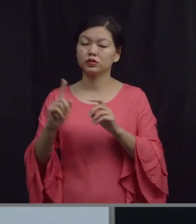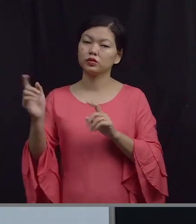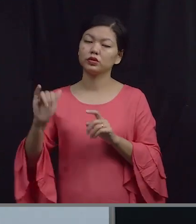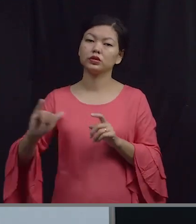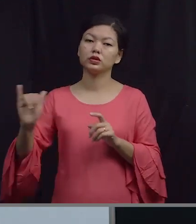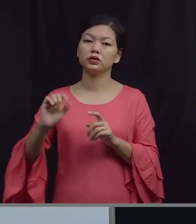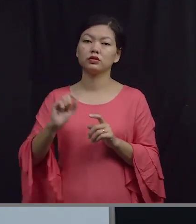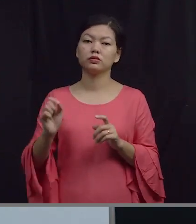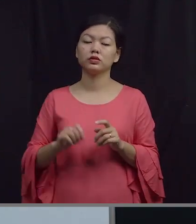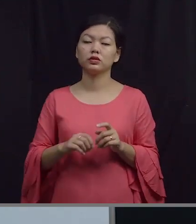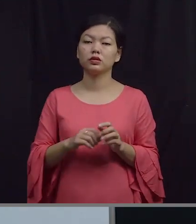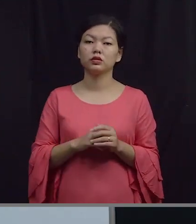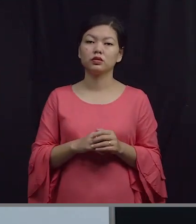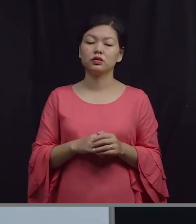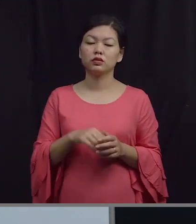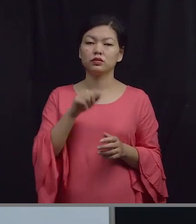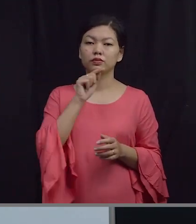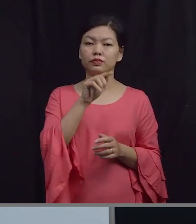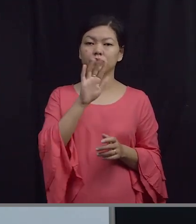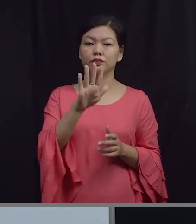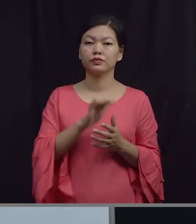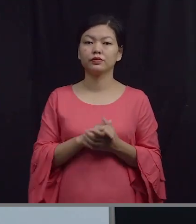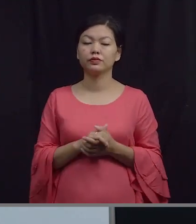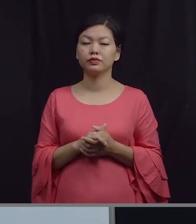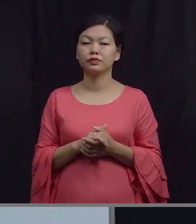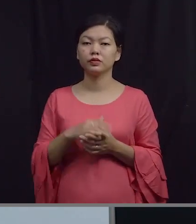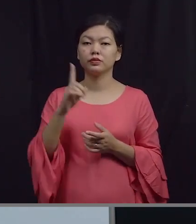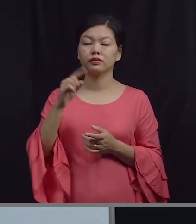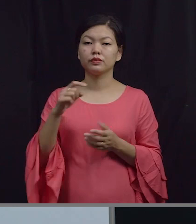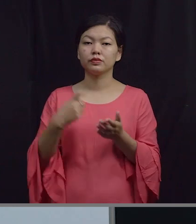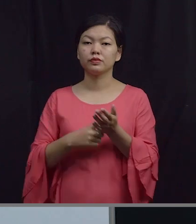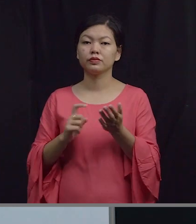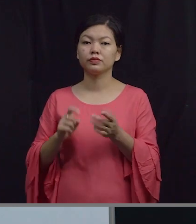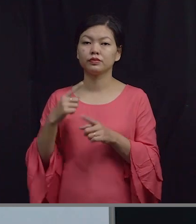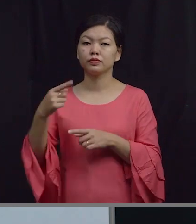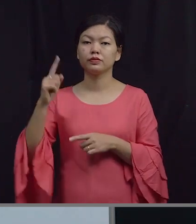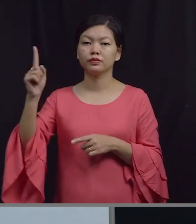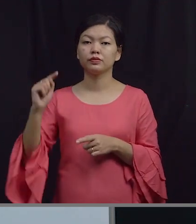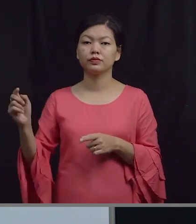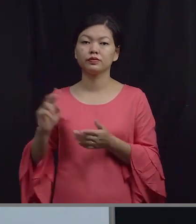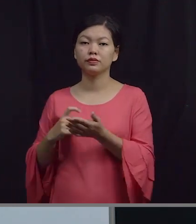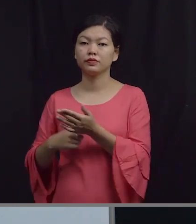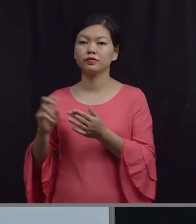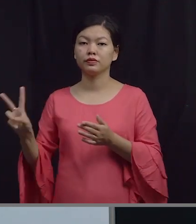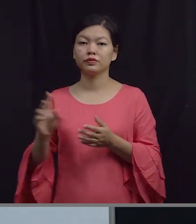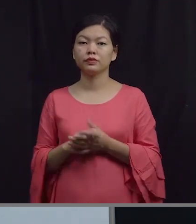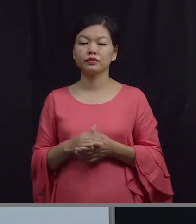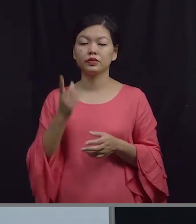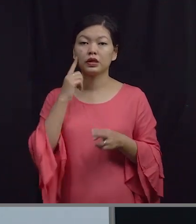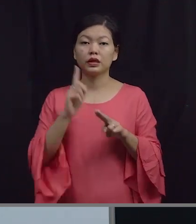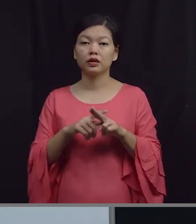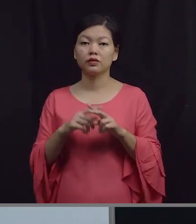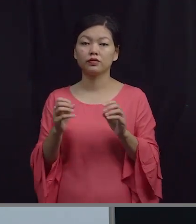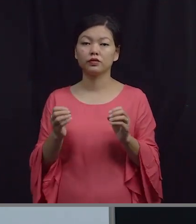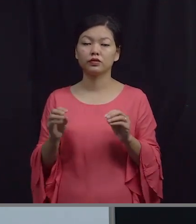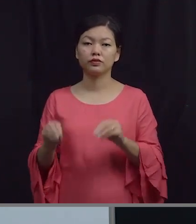1.5 minus 1 is 0.5. Okay, this is 0.5. 1 by r1 minus 1 by r2. So if I transfer